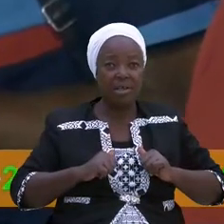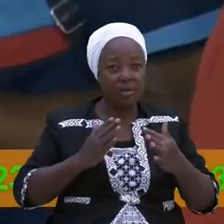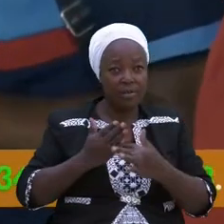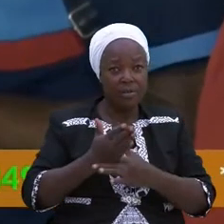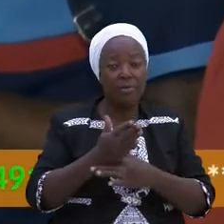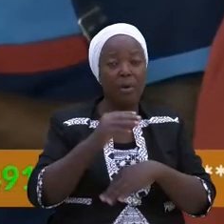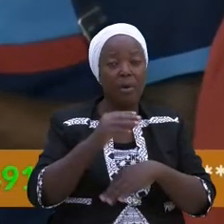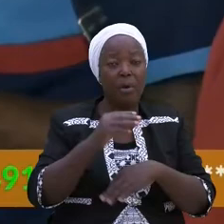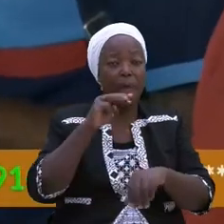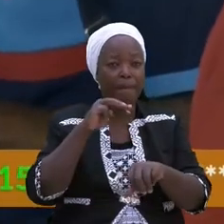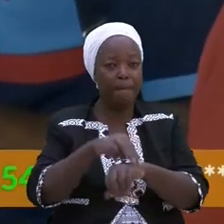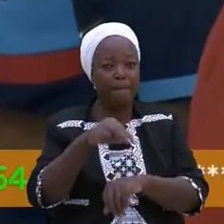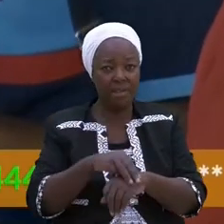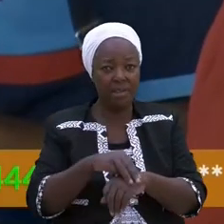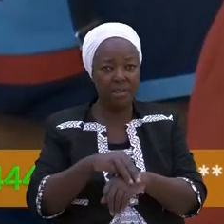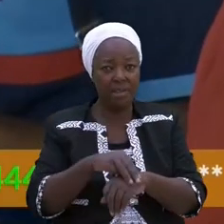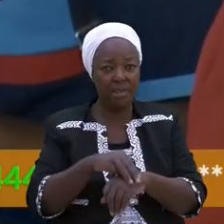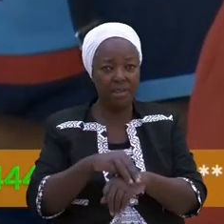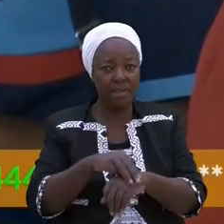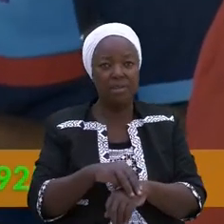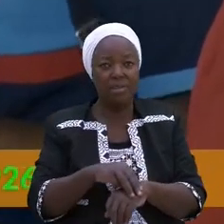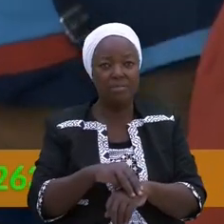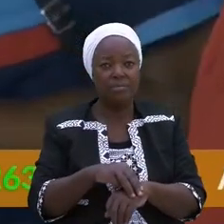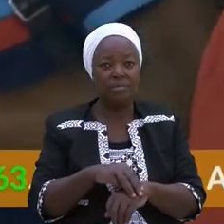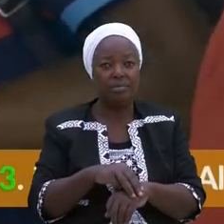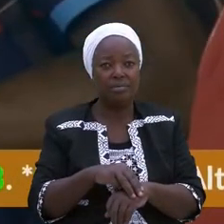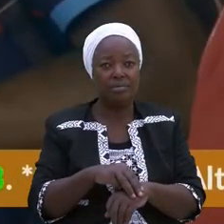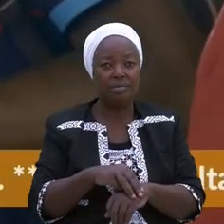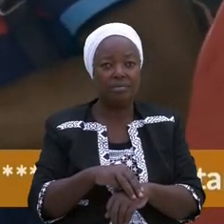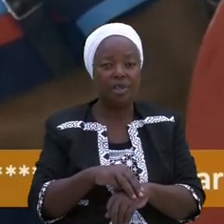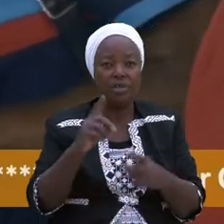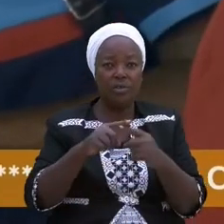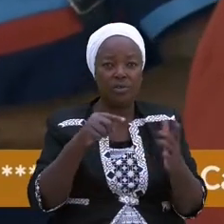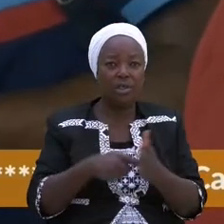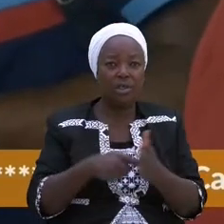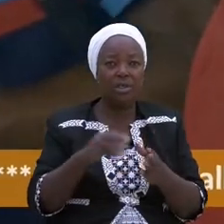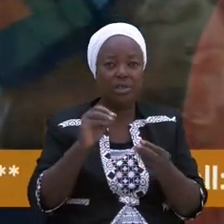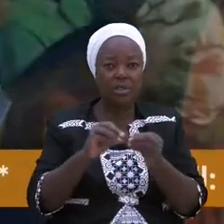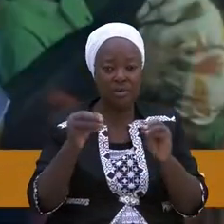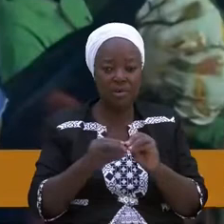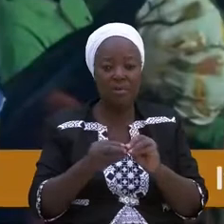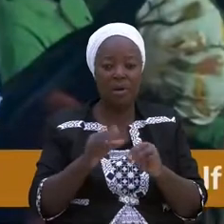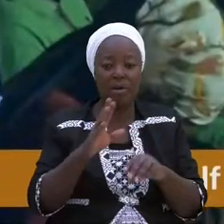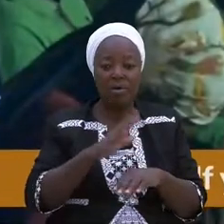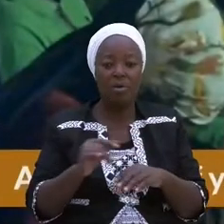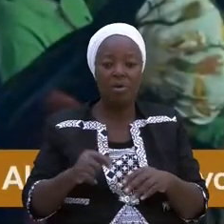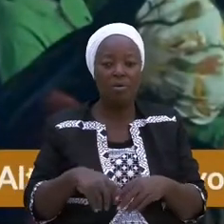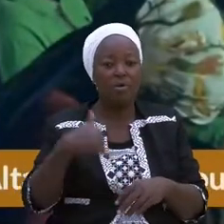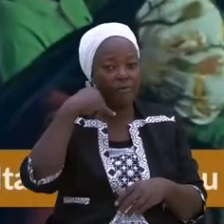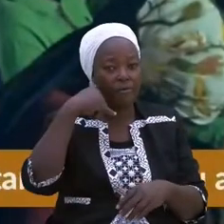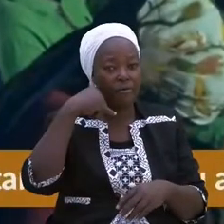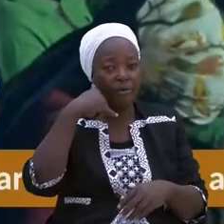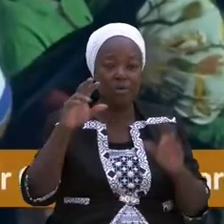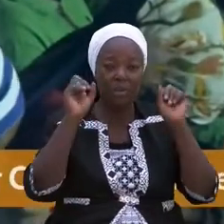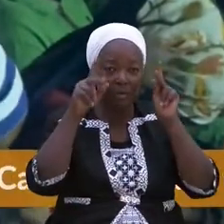SMS or WhatsApp to this number on the screen. If you check your screen,